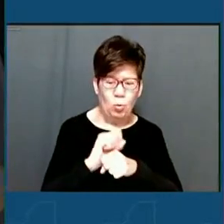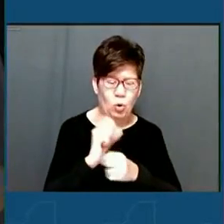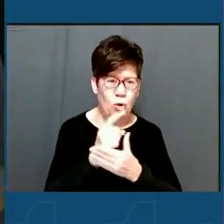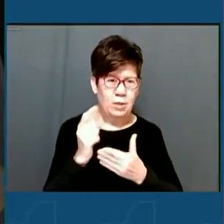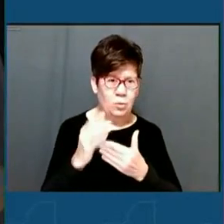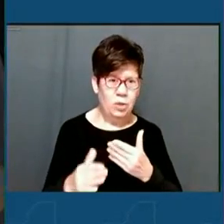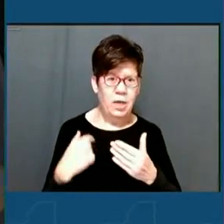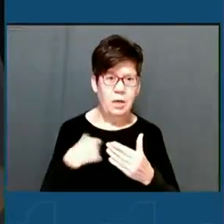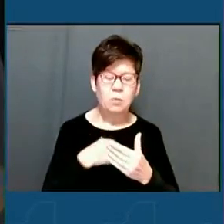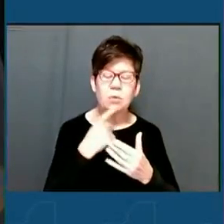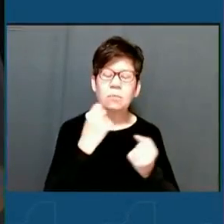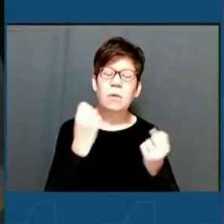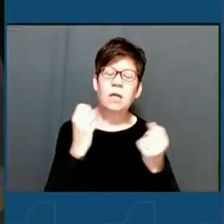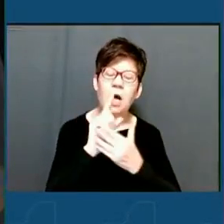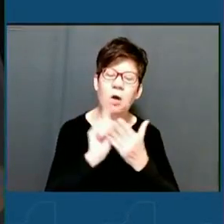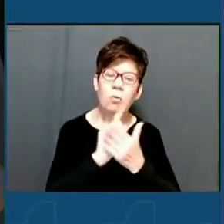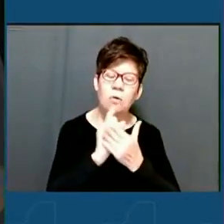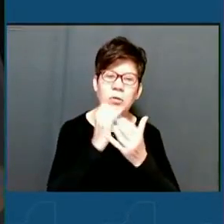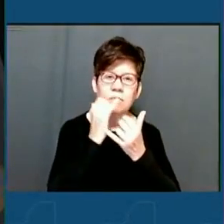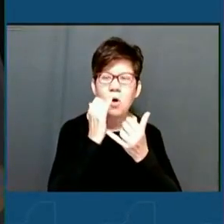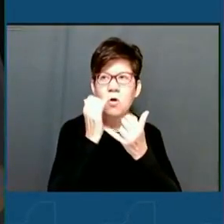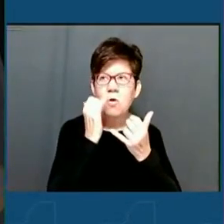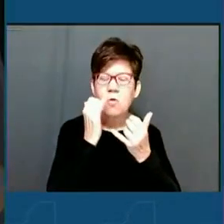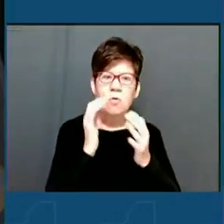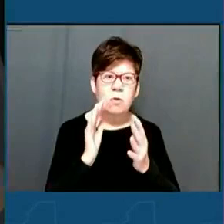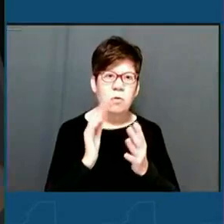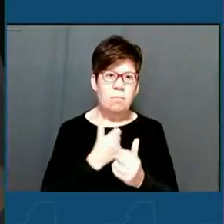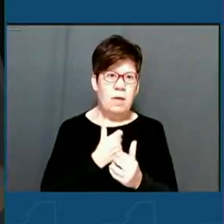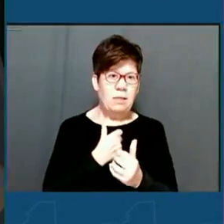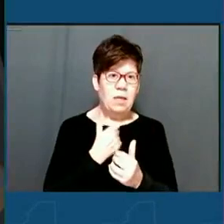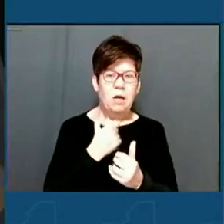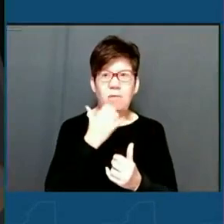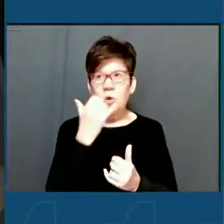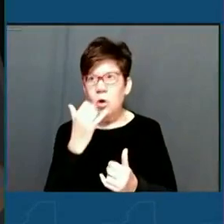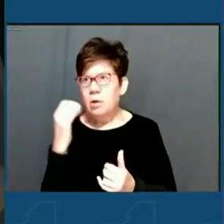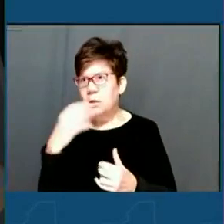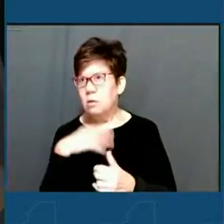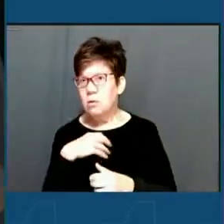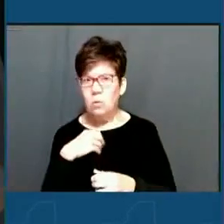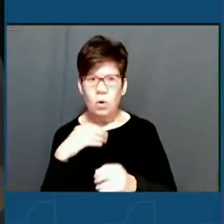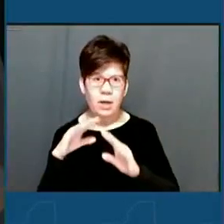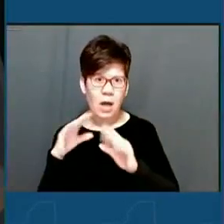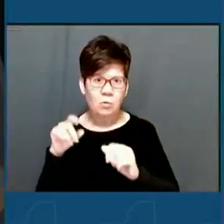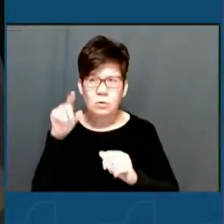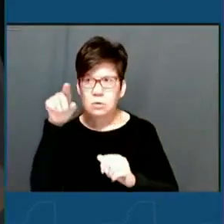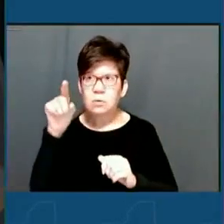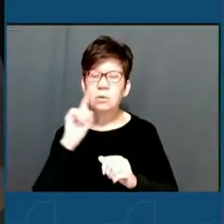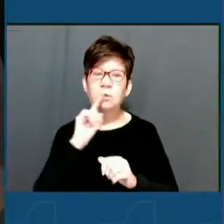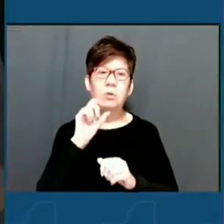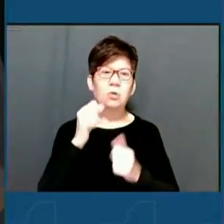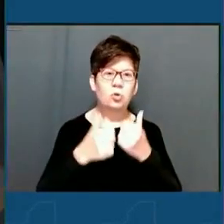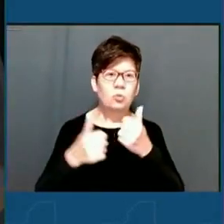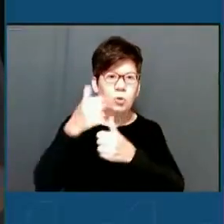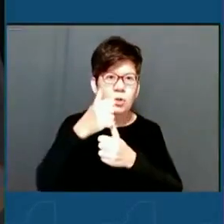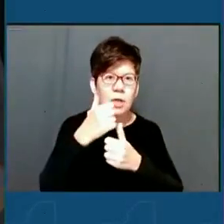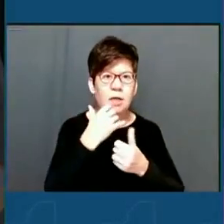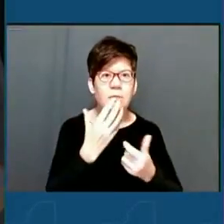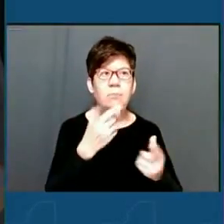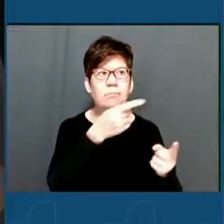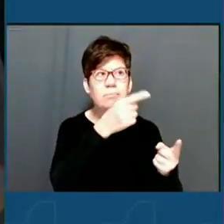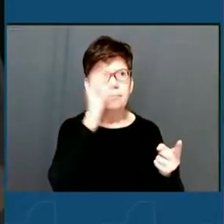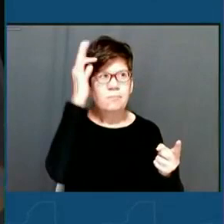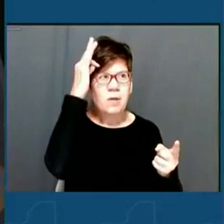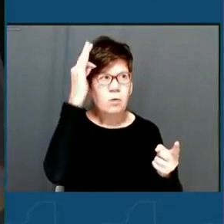spent hours on the phone, myself calling the White House, the superintendent speaking to everyone at the Federal